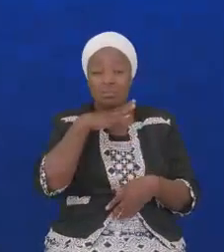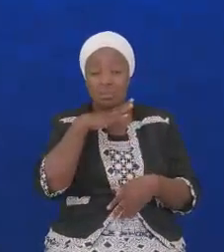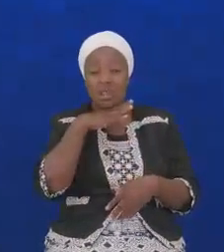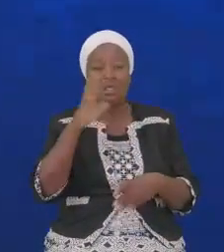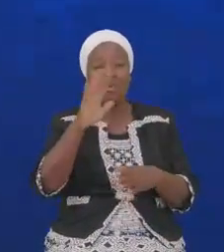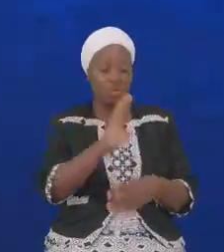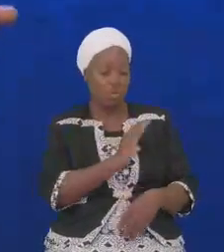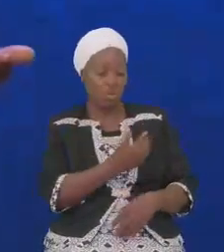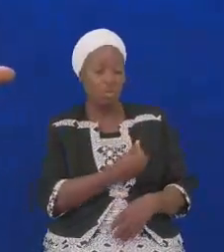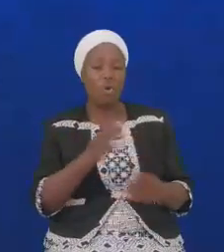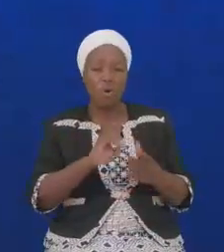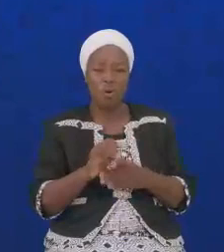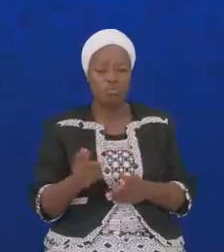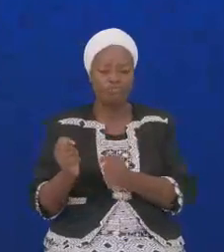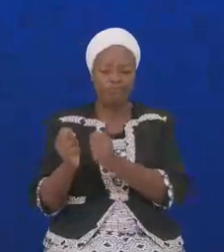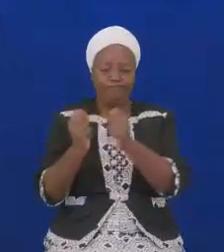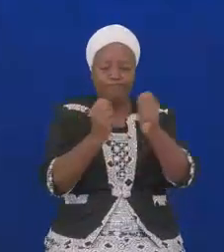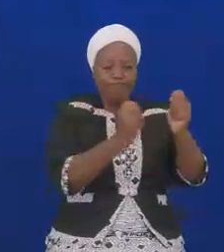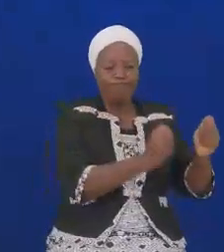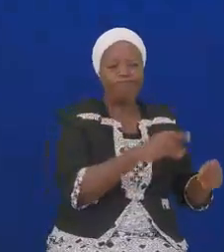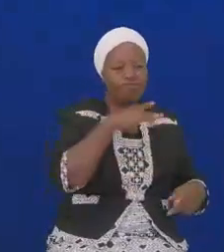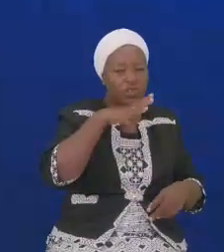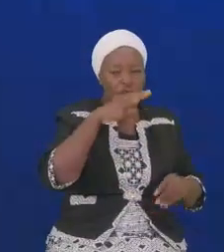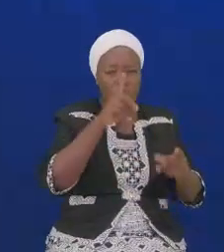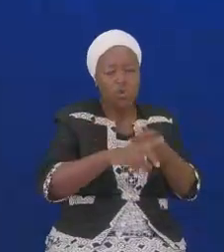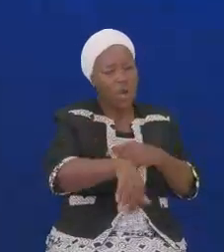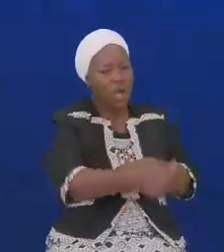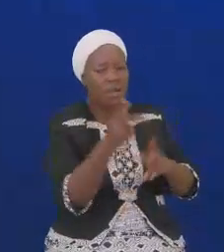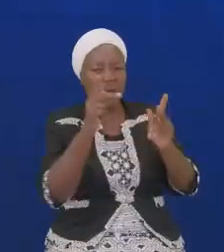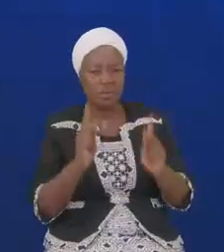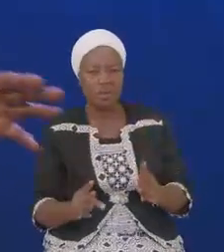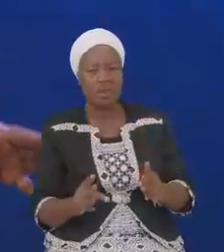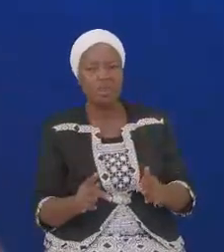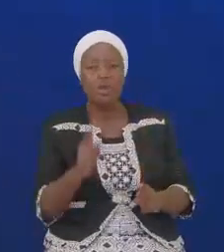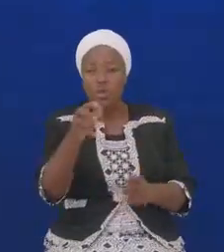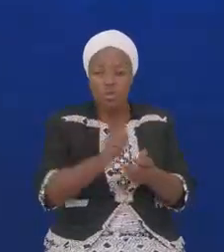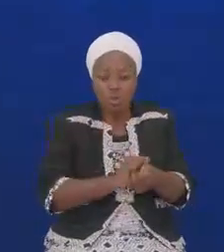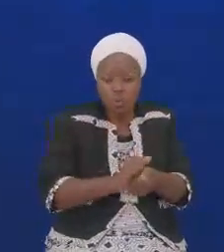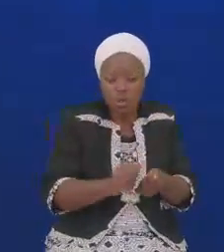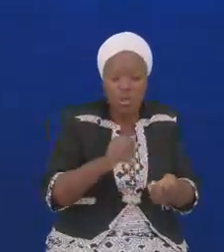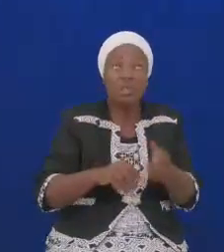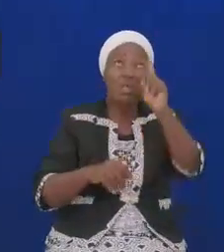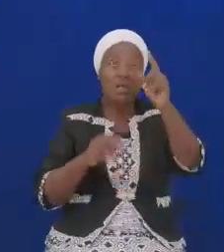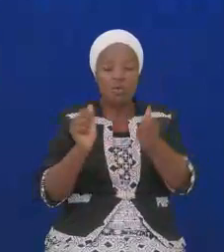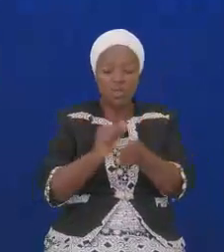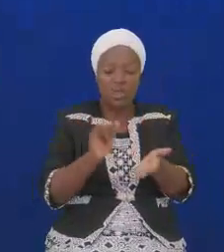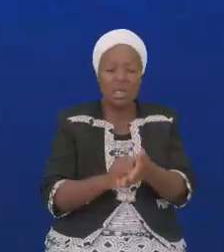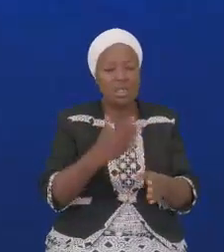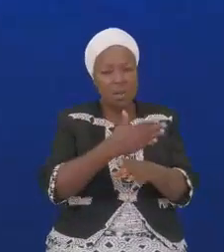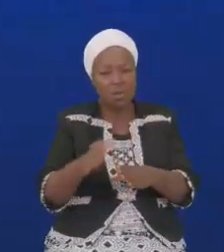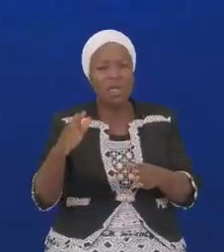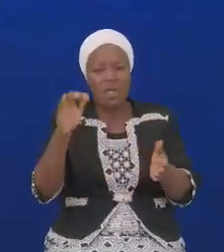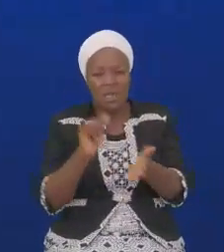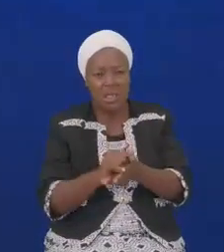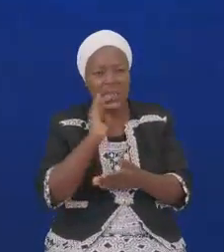soul or transfers defilement to another person, it washes that away. That is